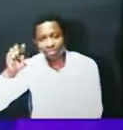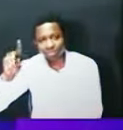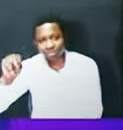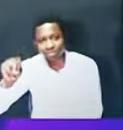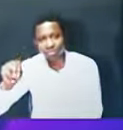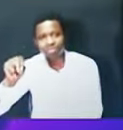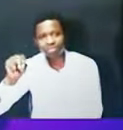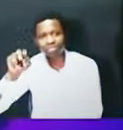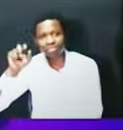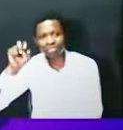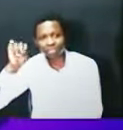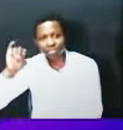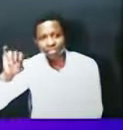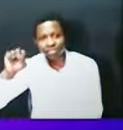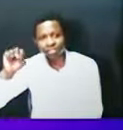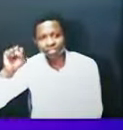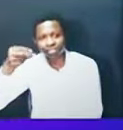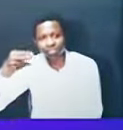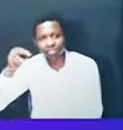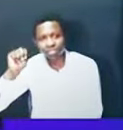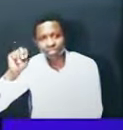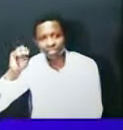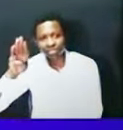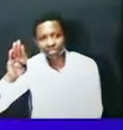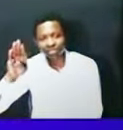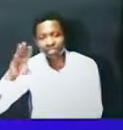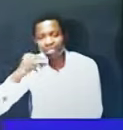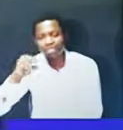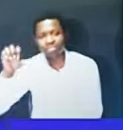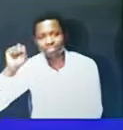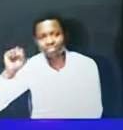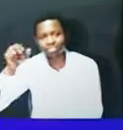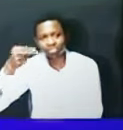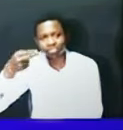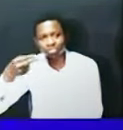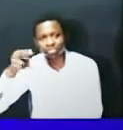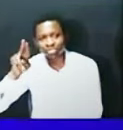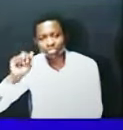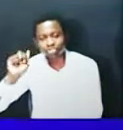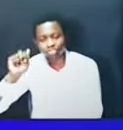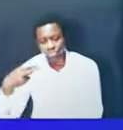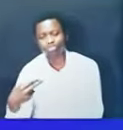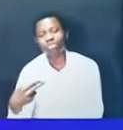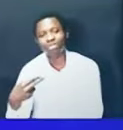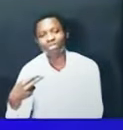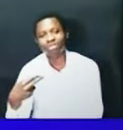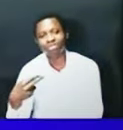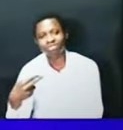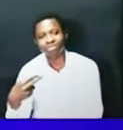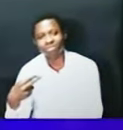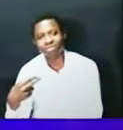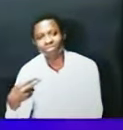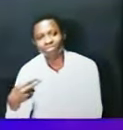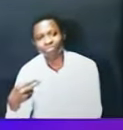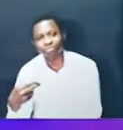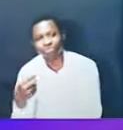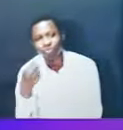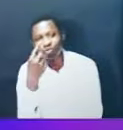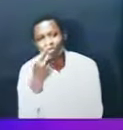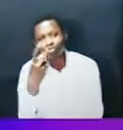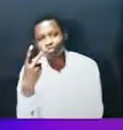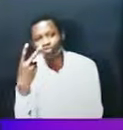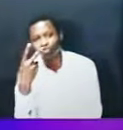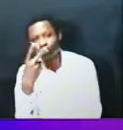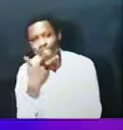then Ishbak. And Shua. Now, Simran, Yoxdan, Midan, Midian,